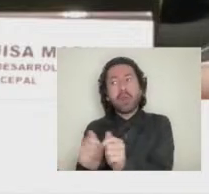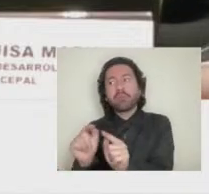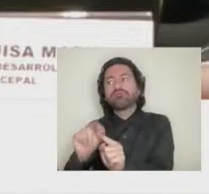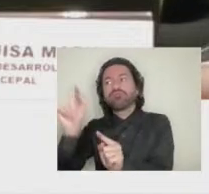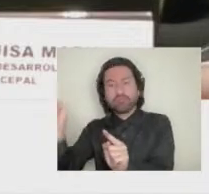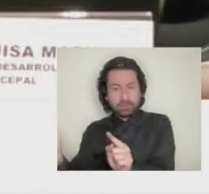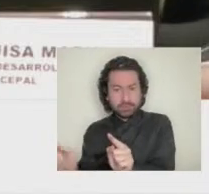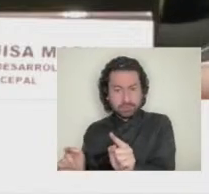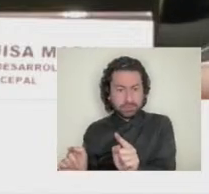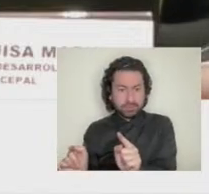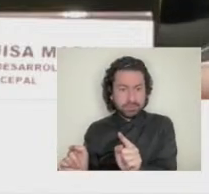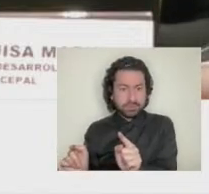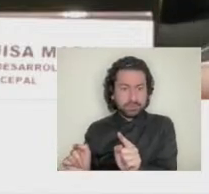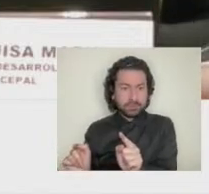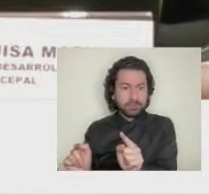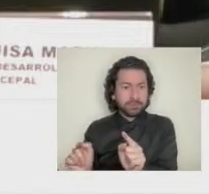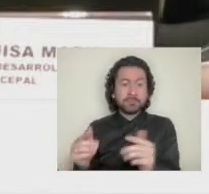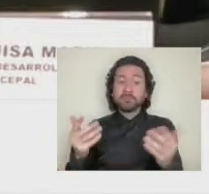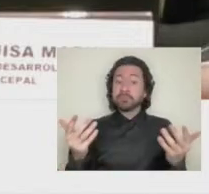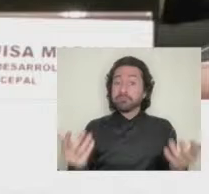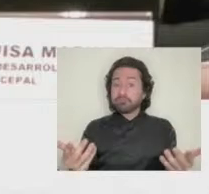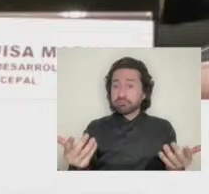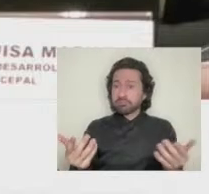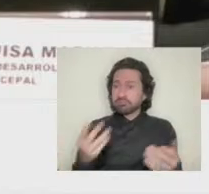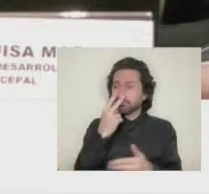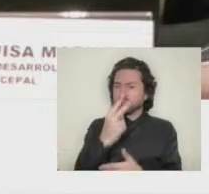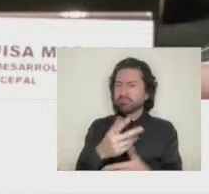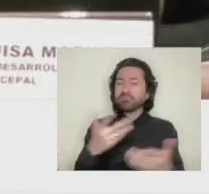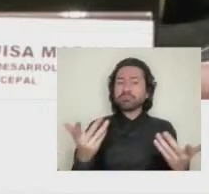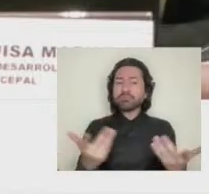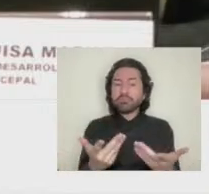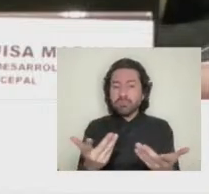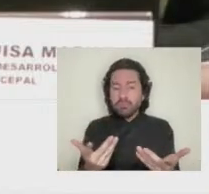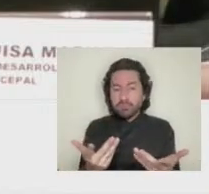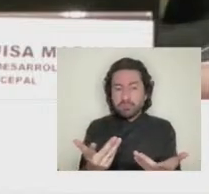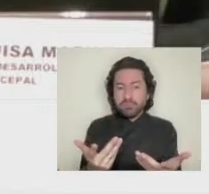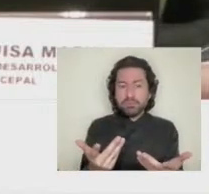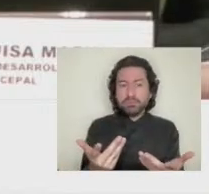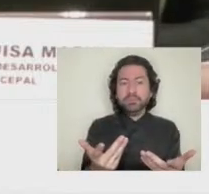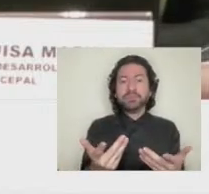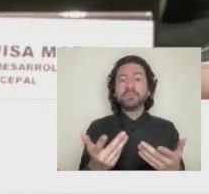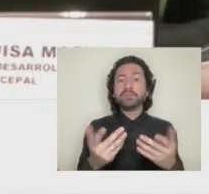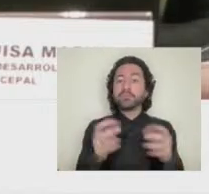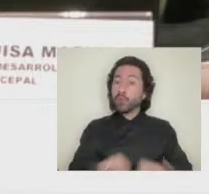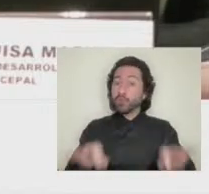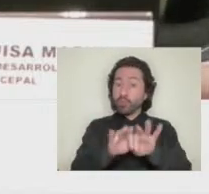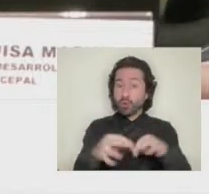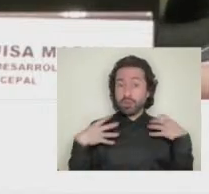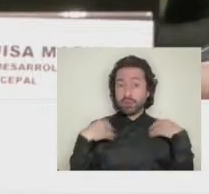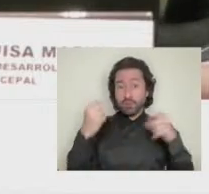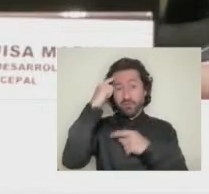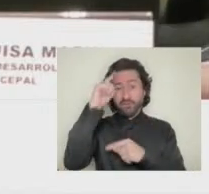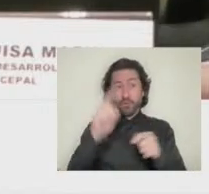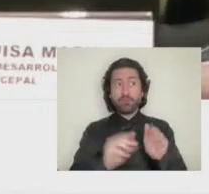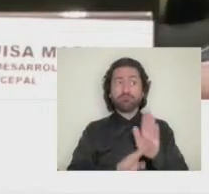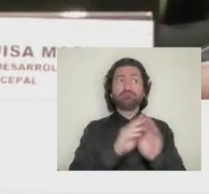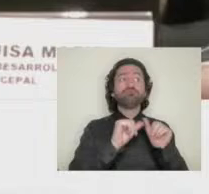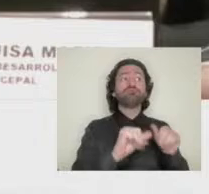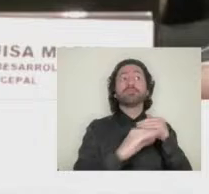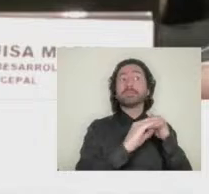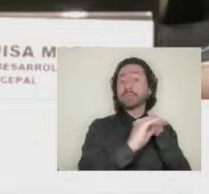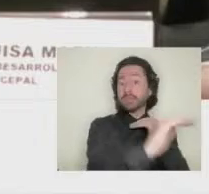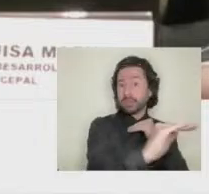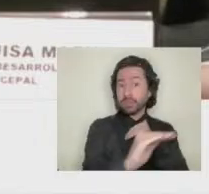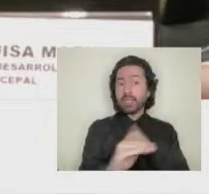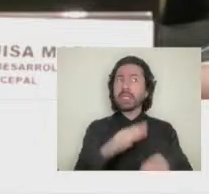this with other sectors. So considering the central role of health for inclusive, sustainable